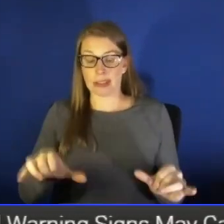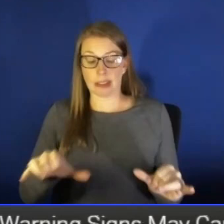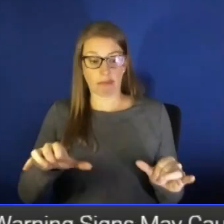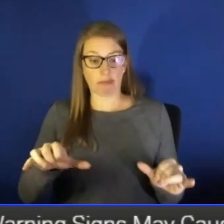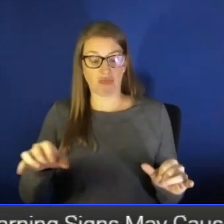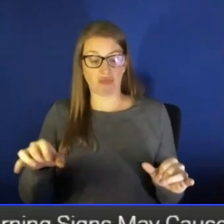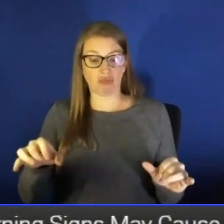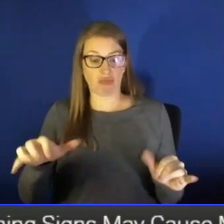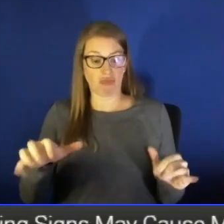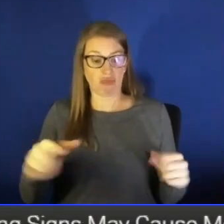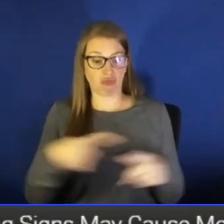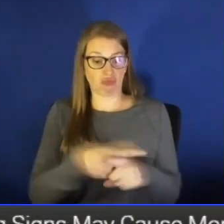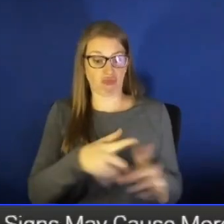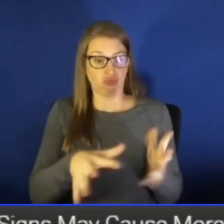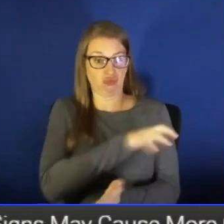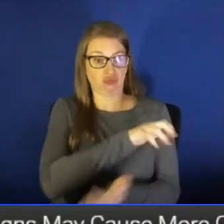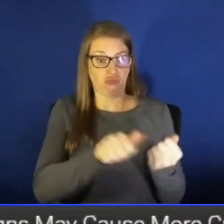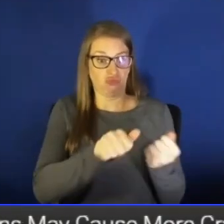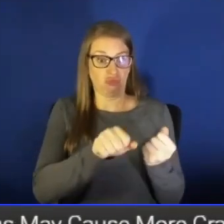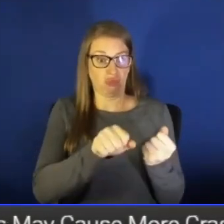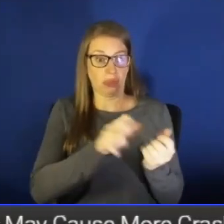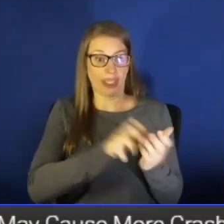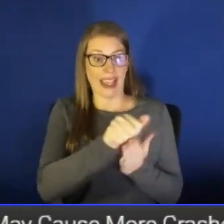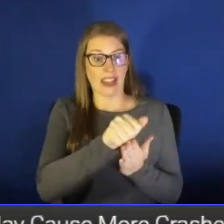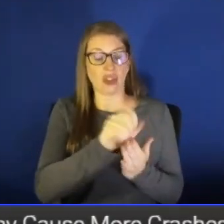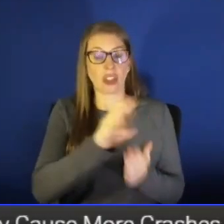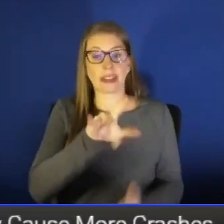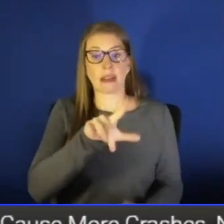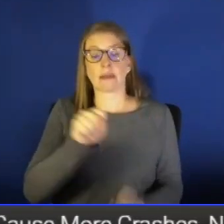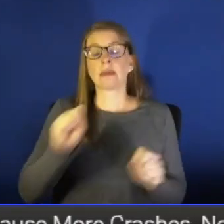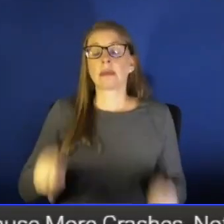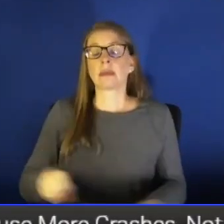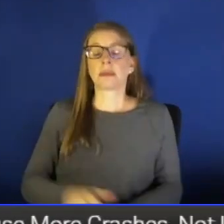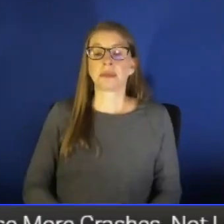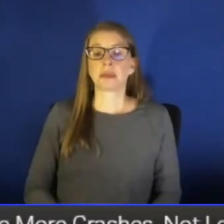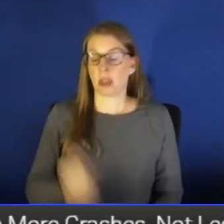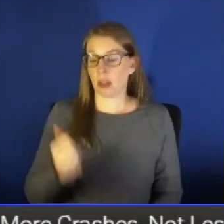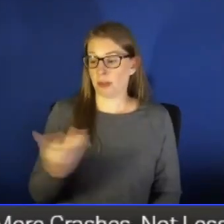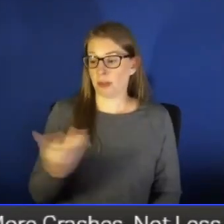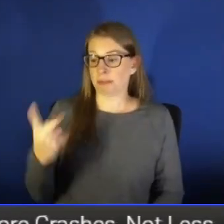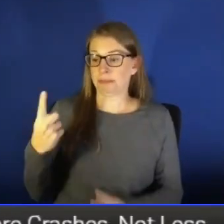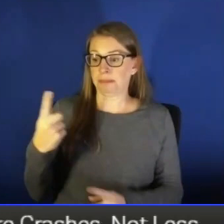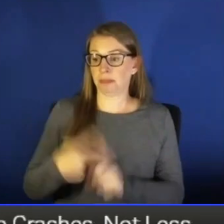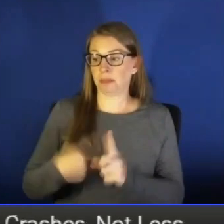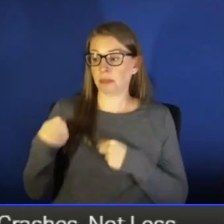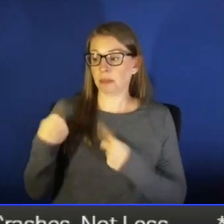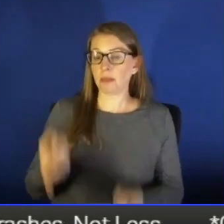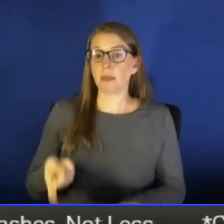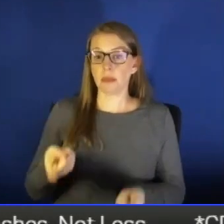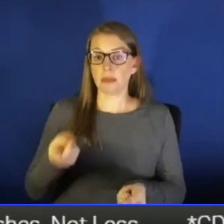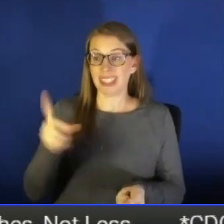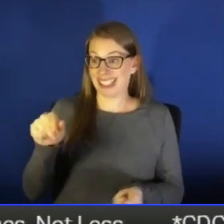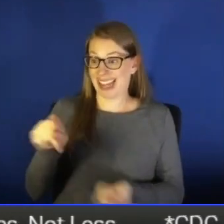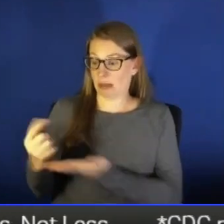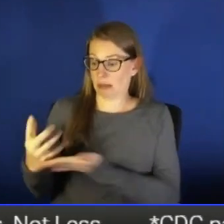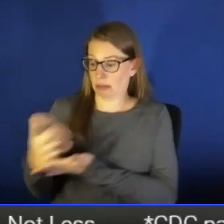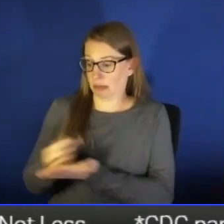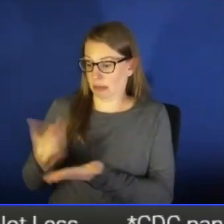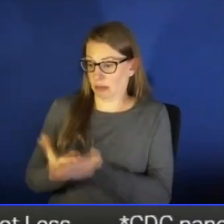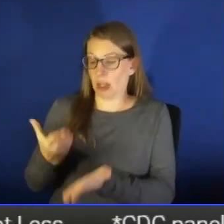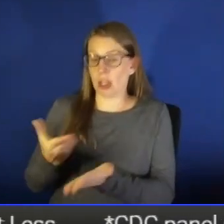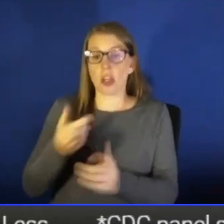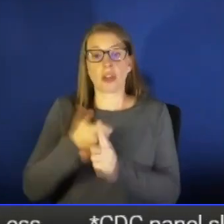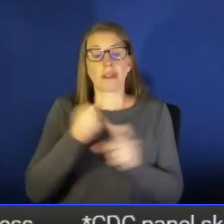counteract it. So what's happening in the last few months is we now have data that says you can start patients on systemic